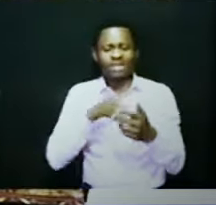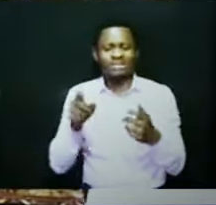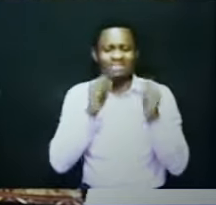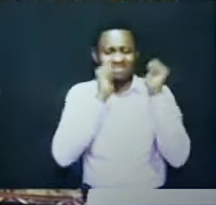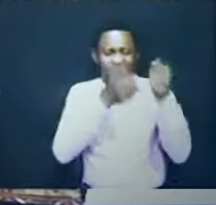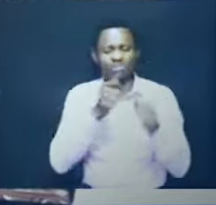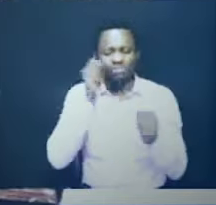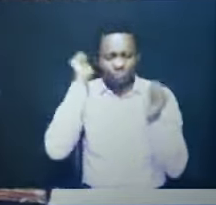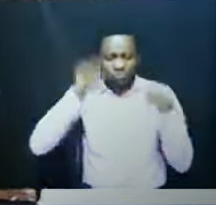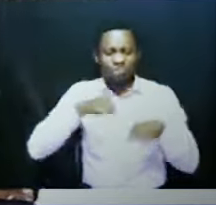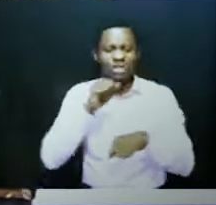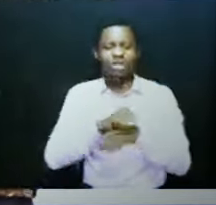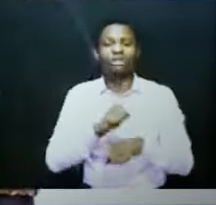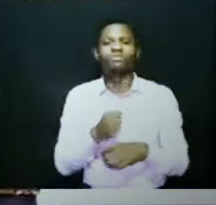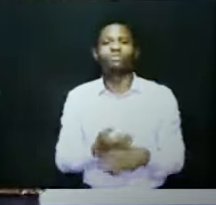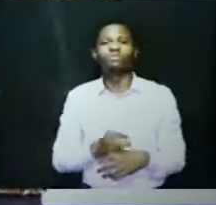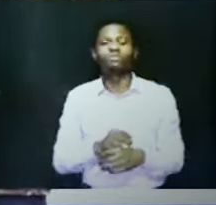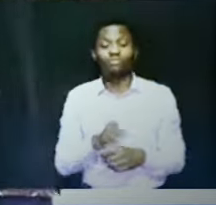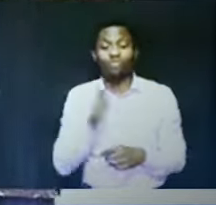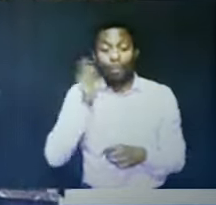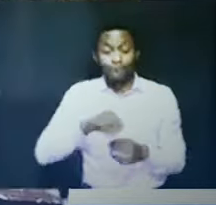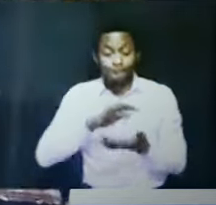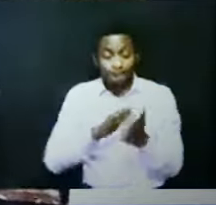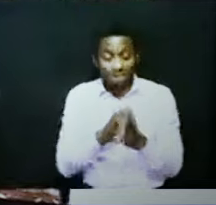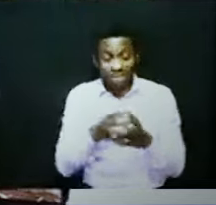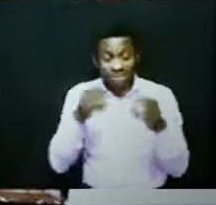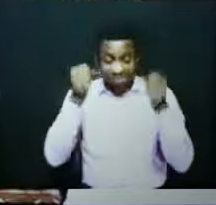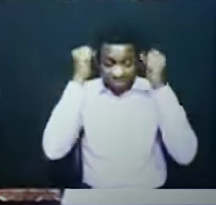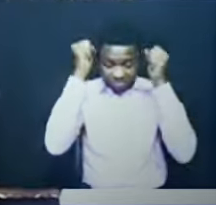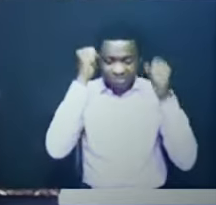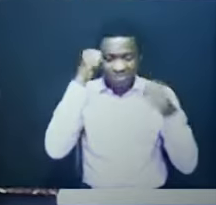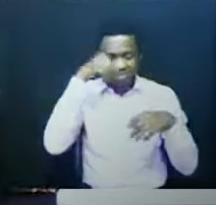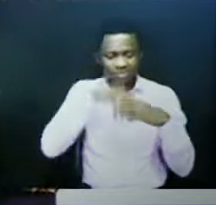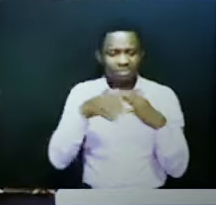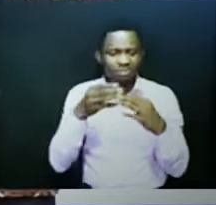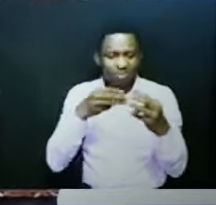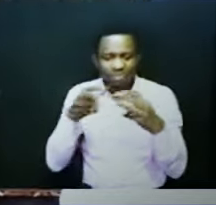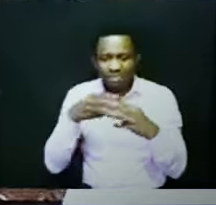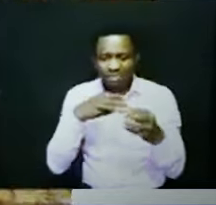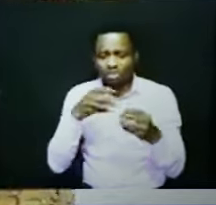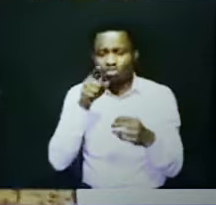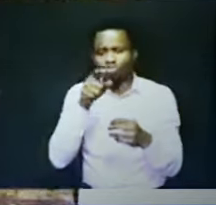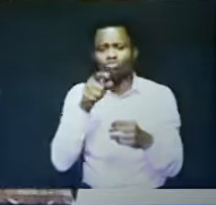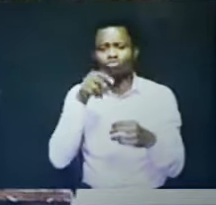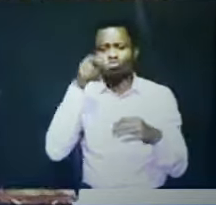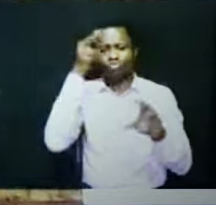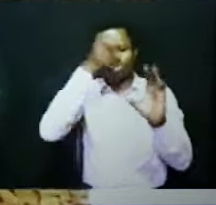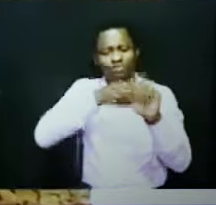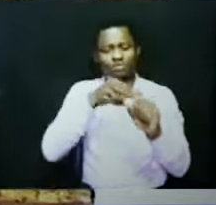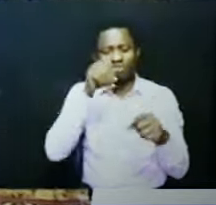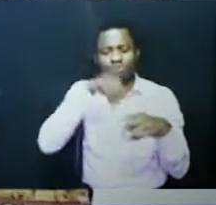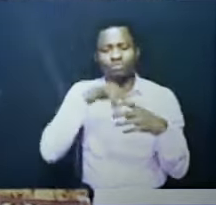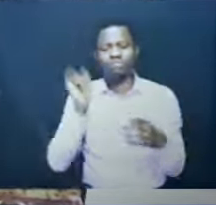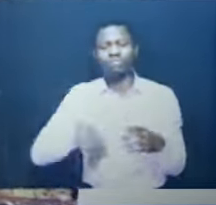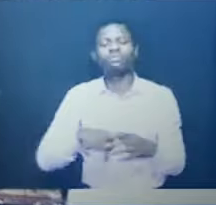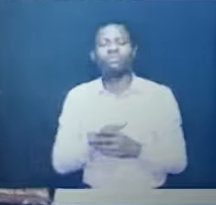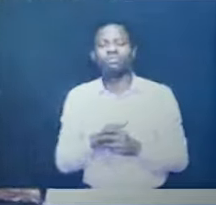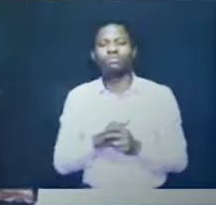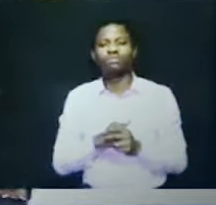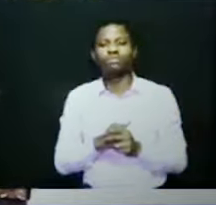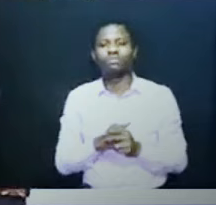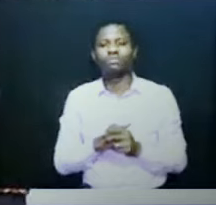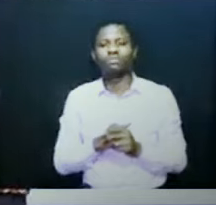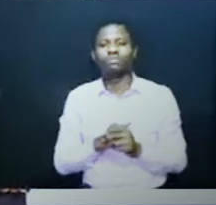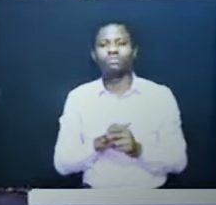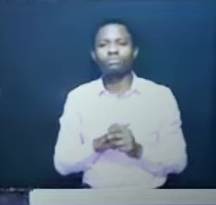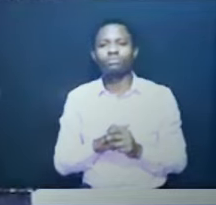giftings. You have to be diligent in matters you are involved in.